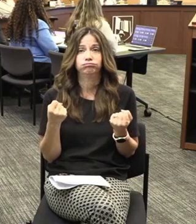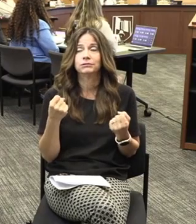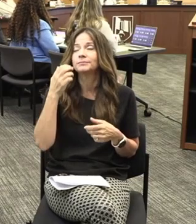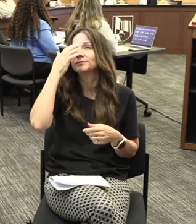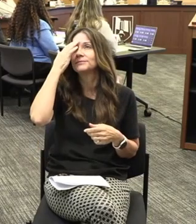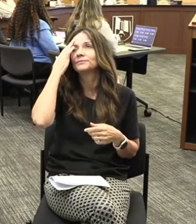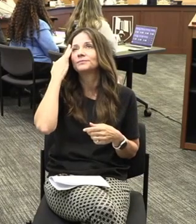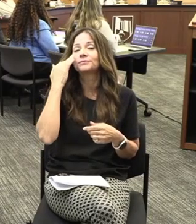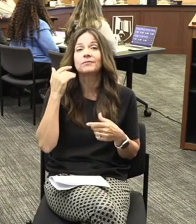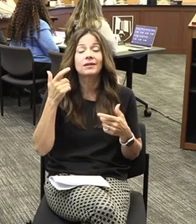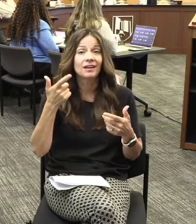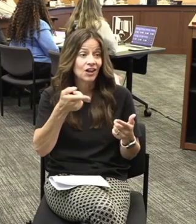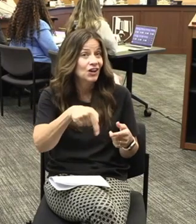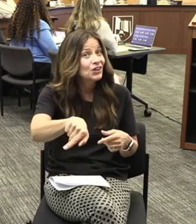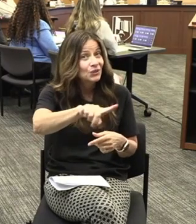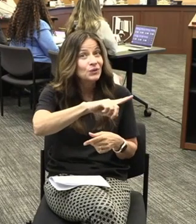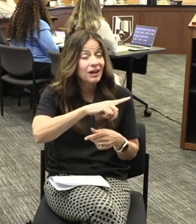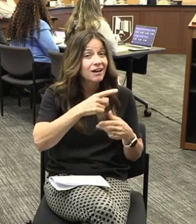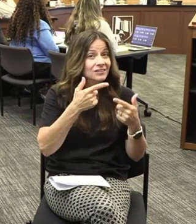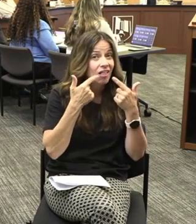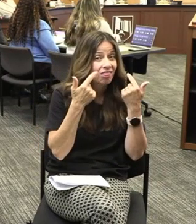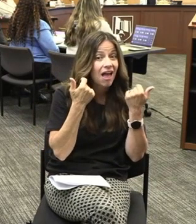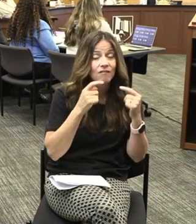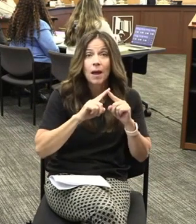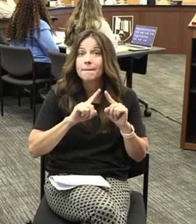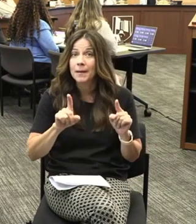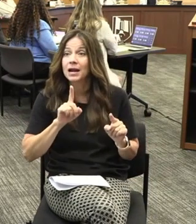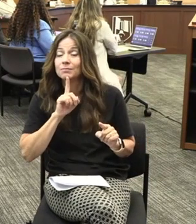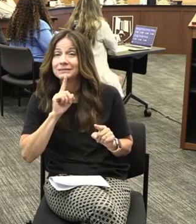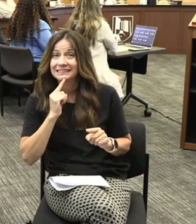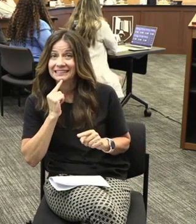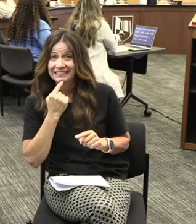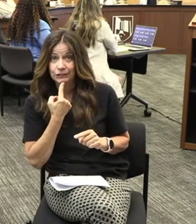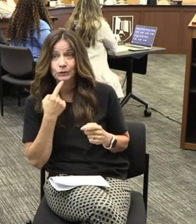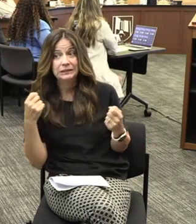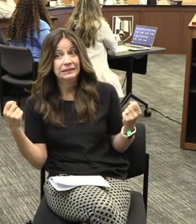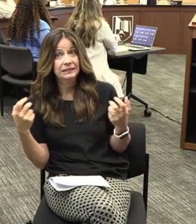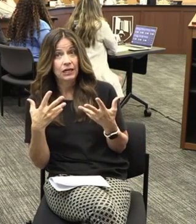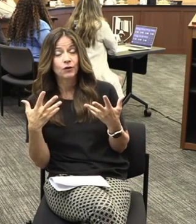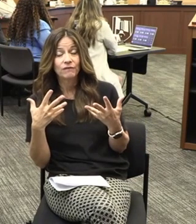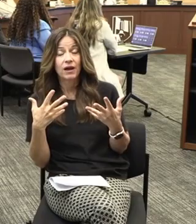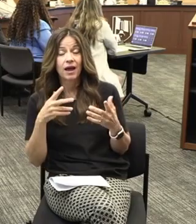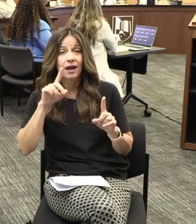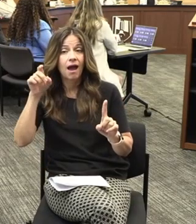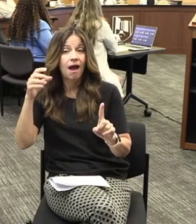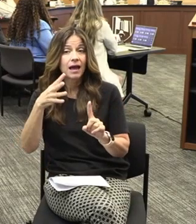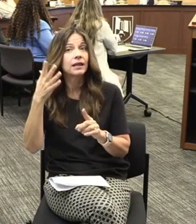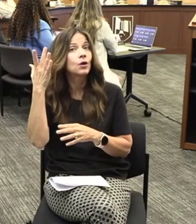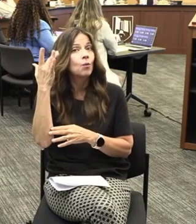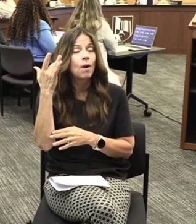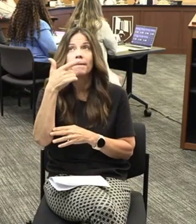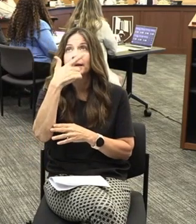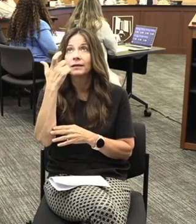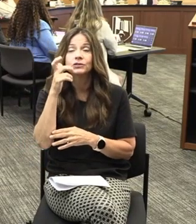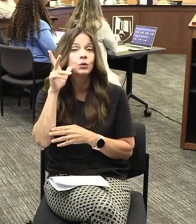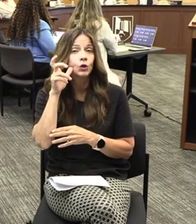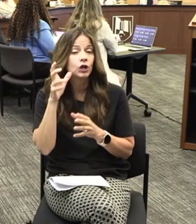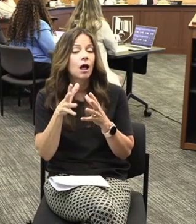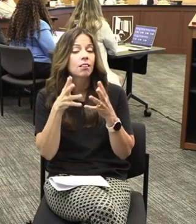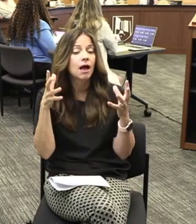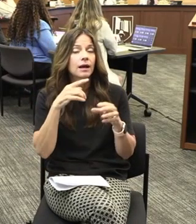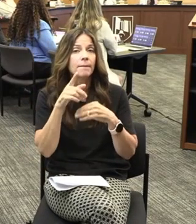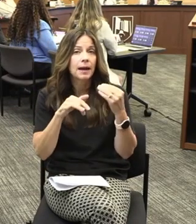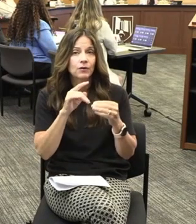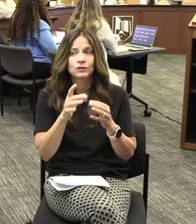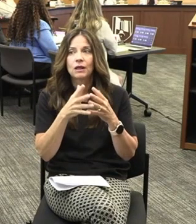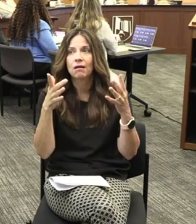Hey, you're laughing, but I'm serious. It was terrifying. I highlight this because you've most likely heard a lot about it. There's a lot